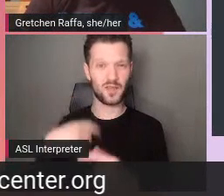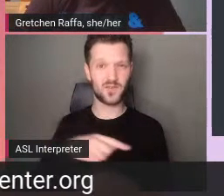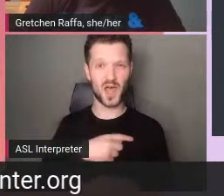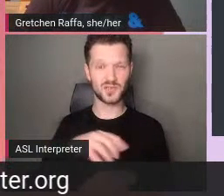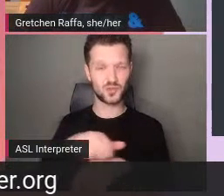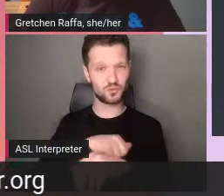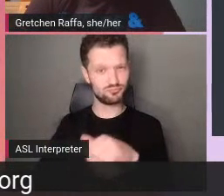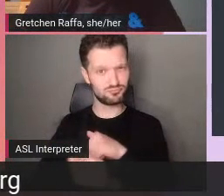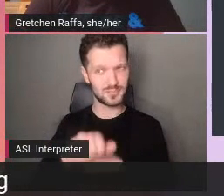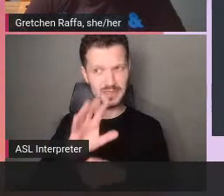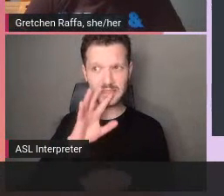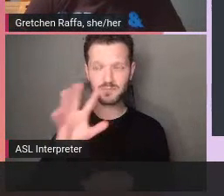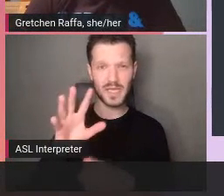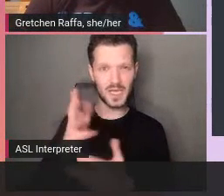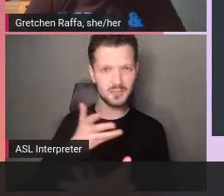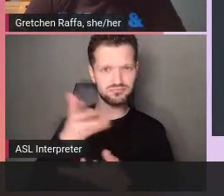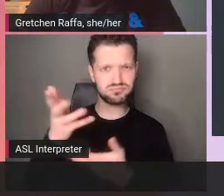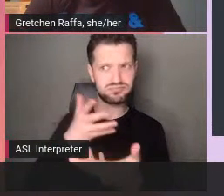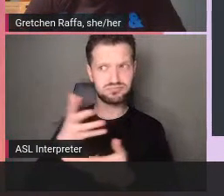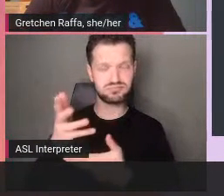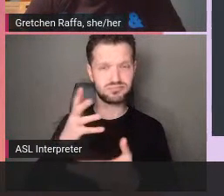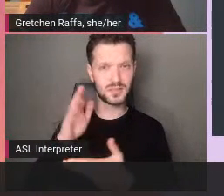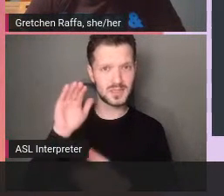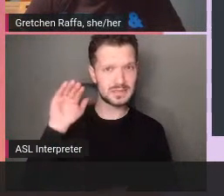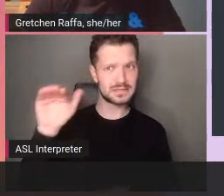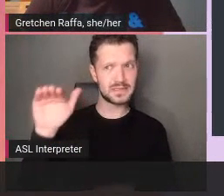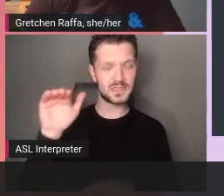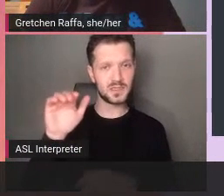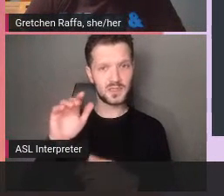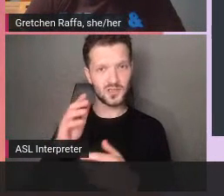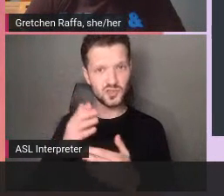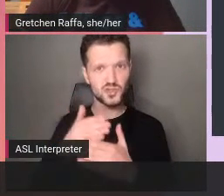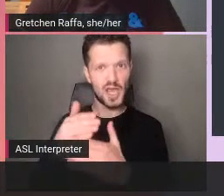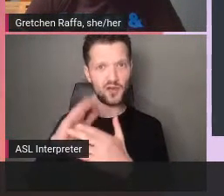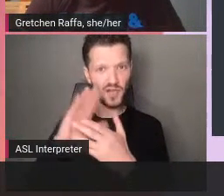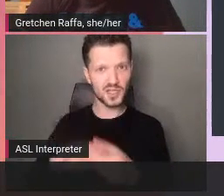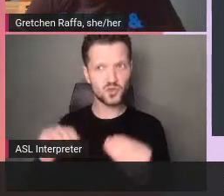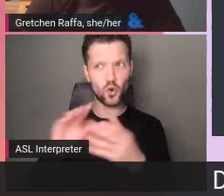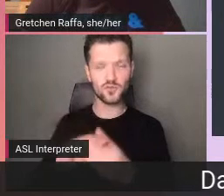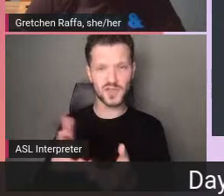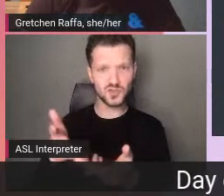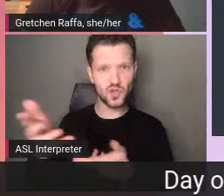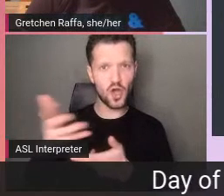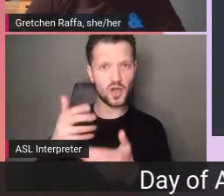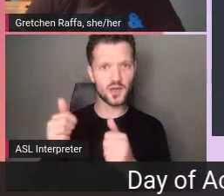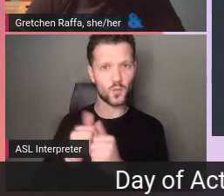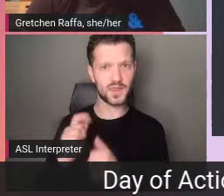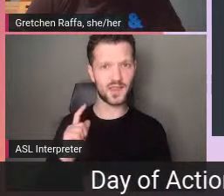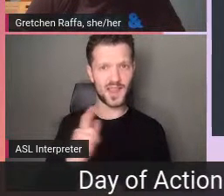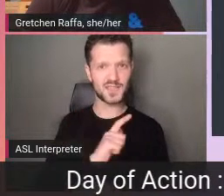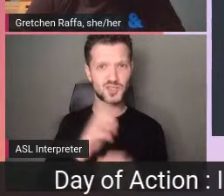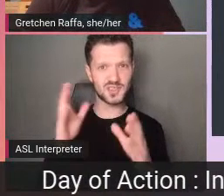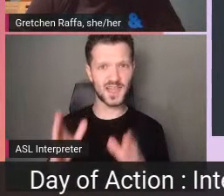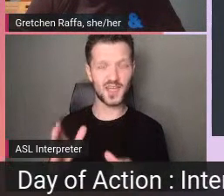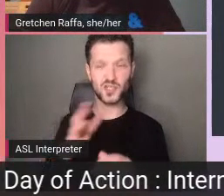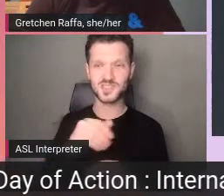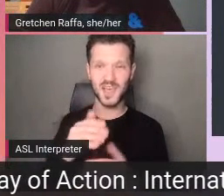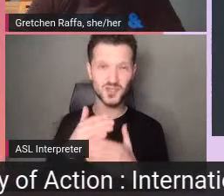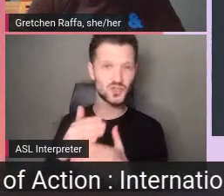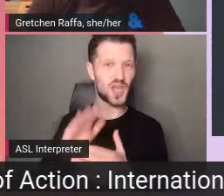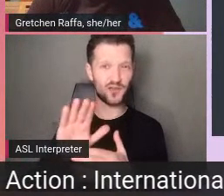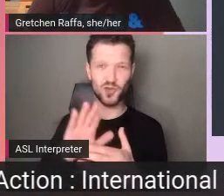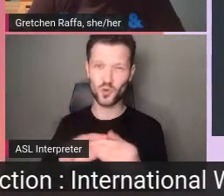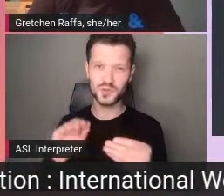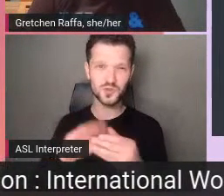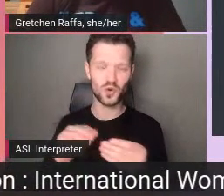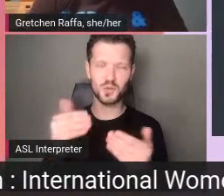like Tiara sharing testimony, talking to legislators, and sharing your story is one of the most important